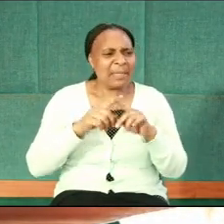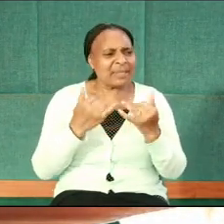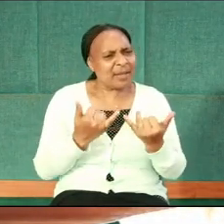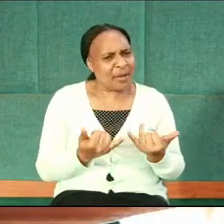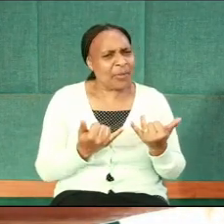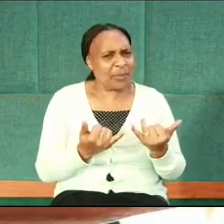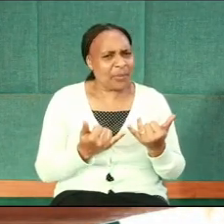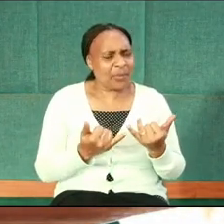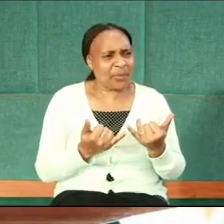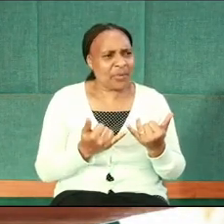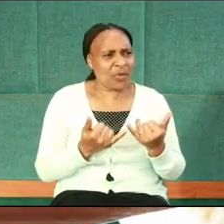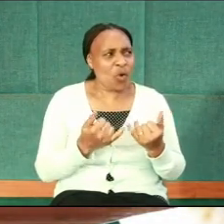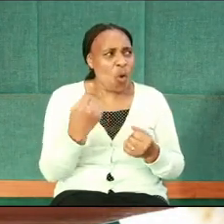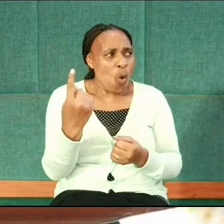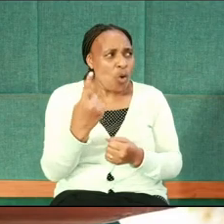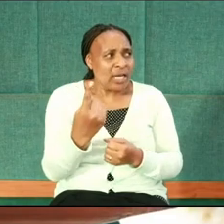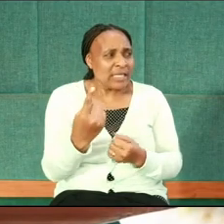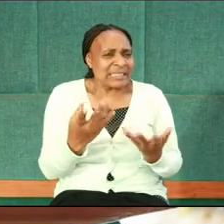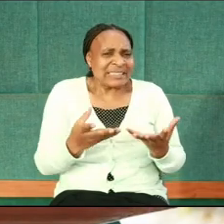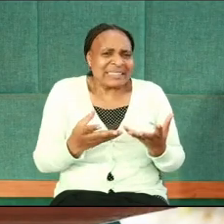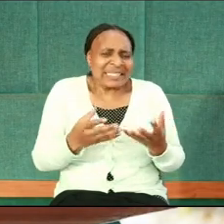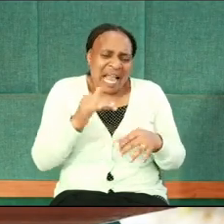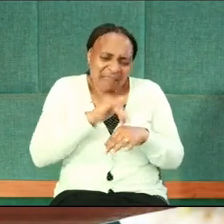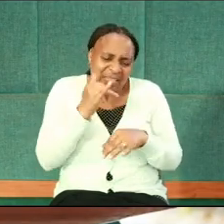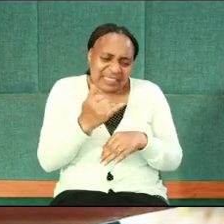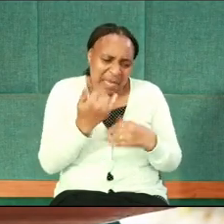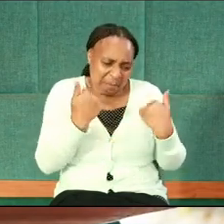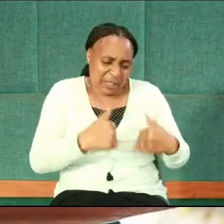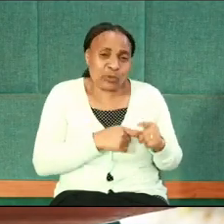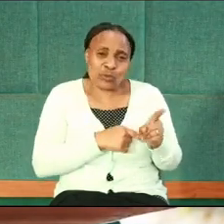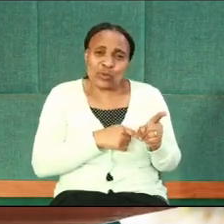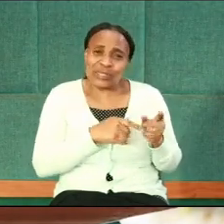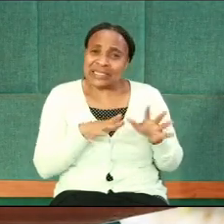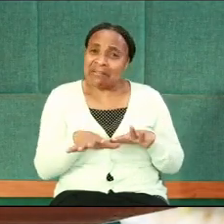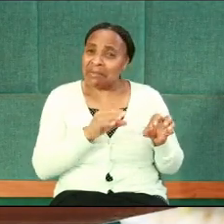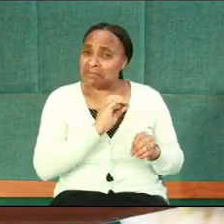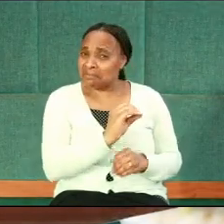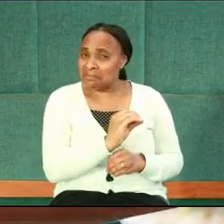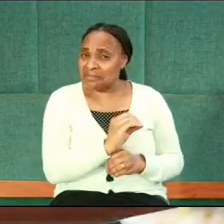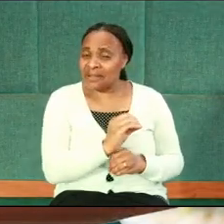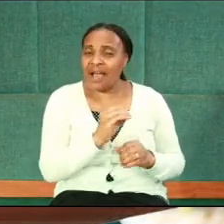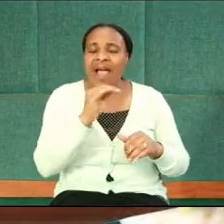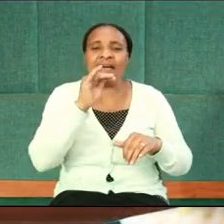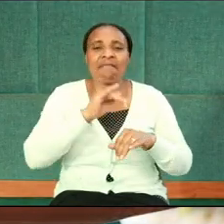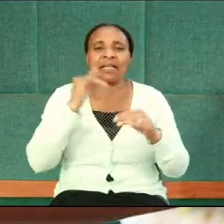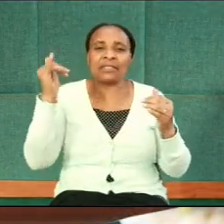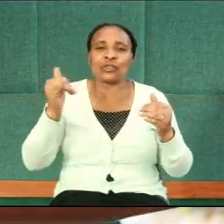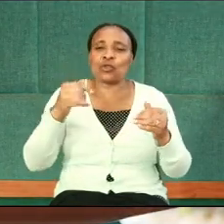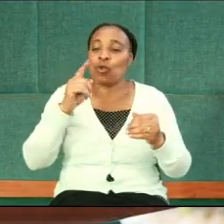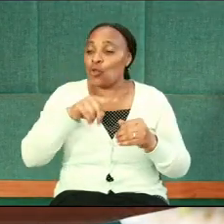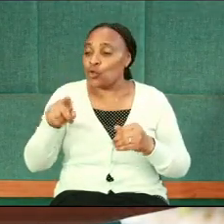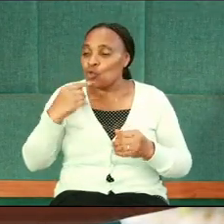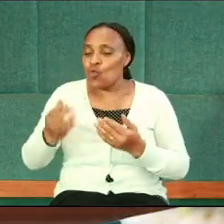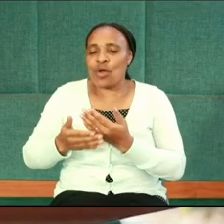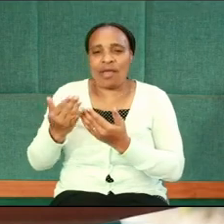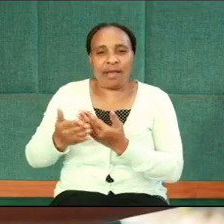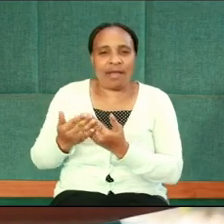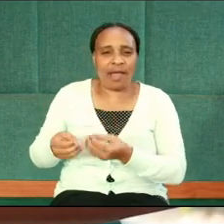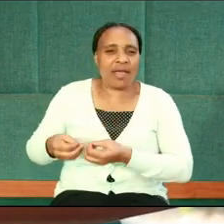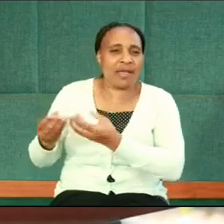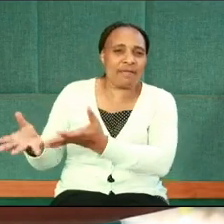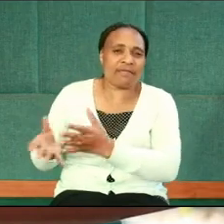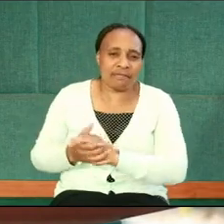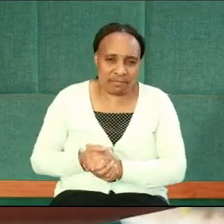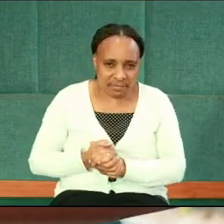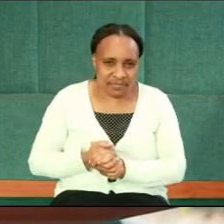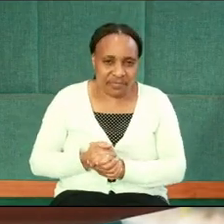Unfortunately, it doesn't only even affect the person who is suffering, it also affects the caregivers and those who are actually in that,